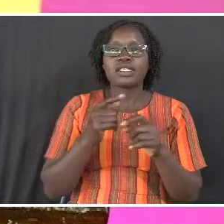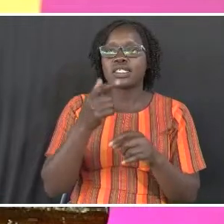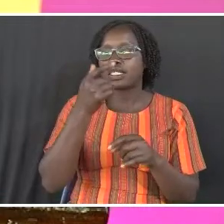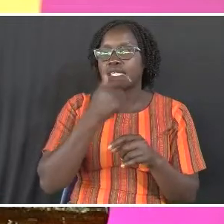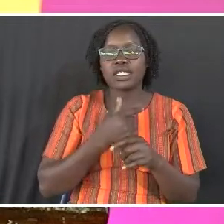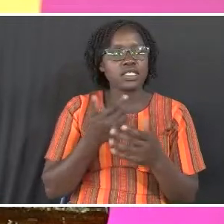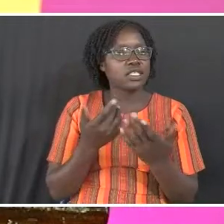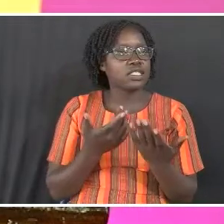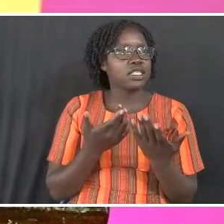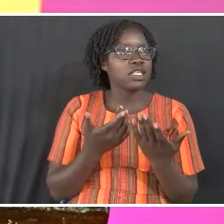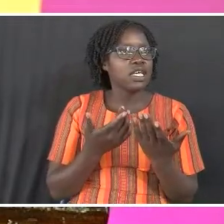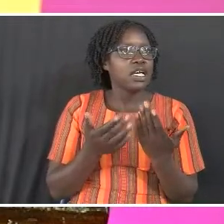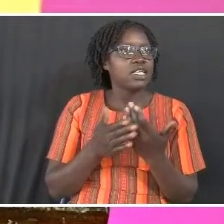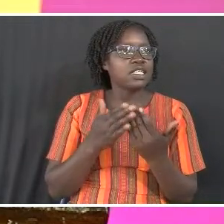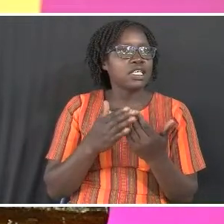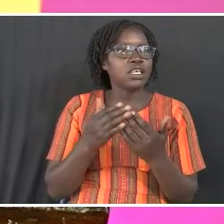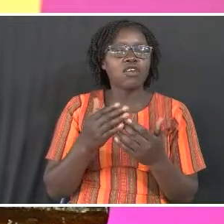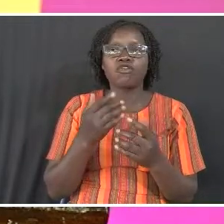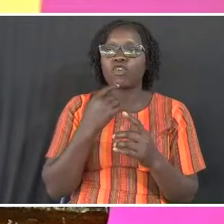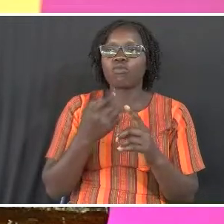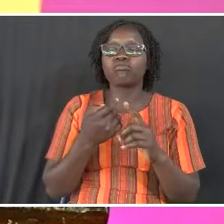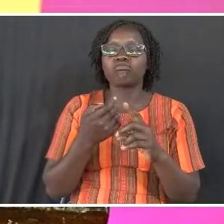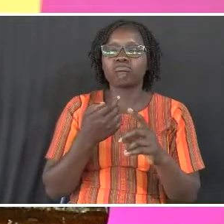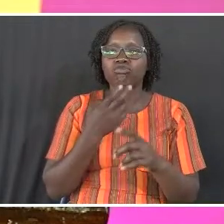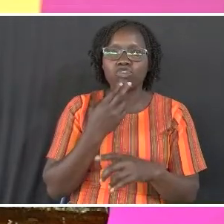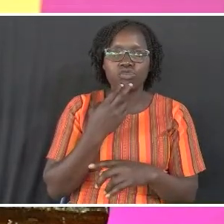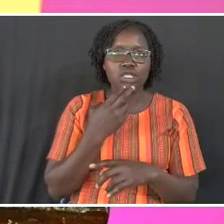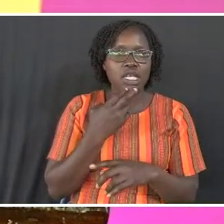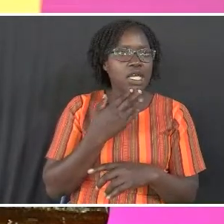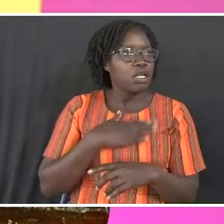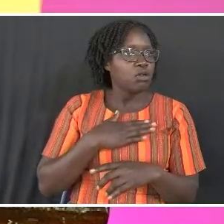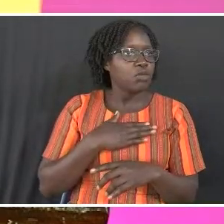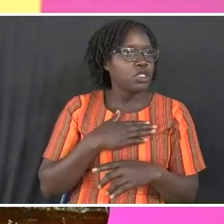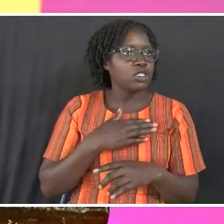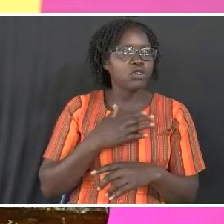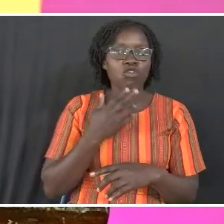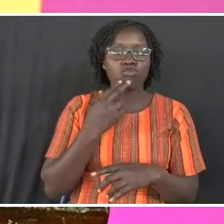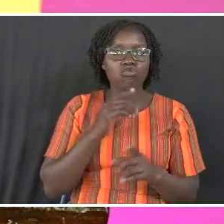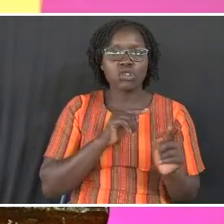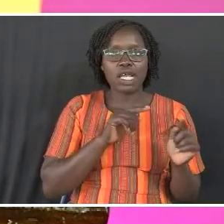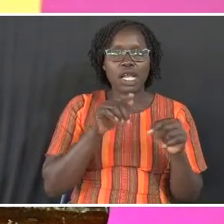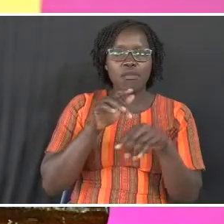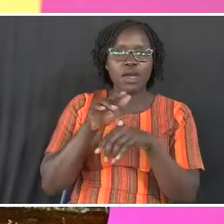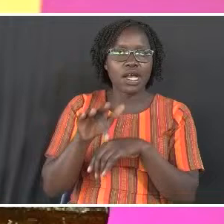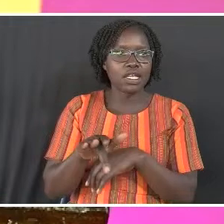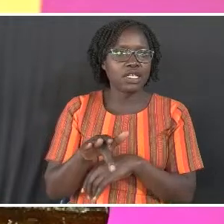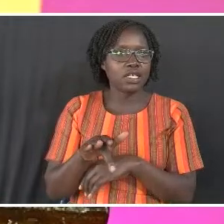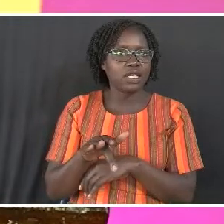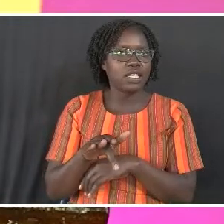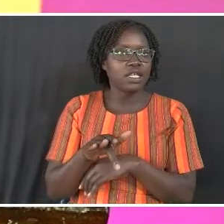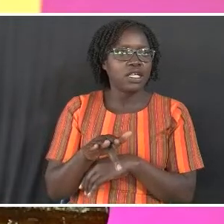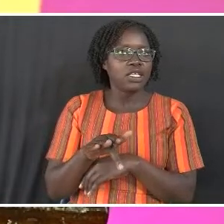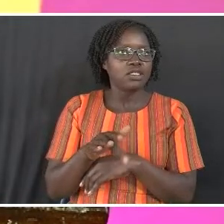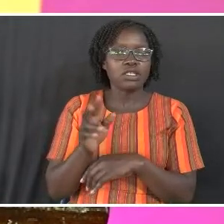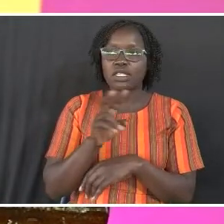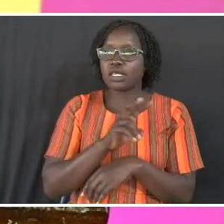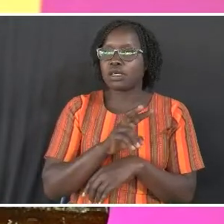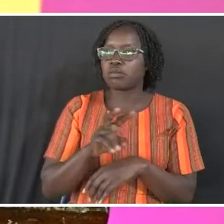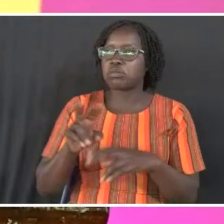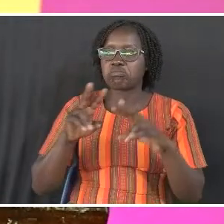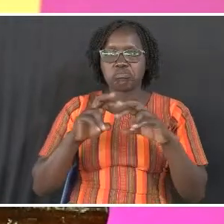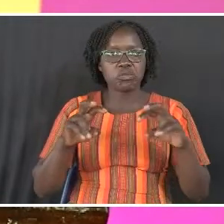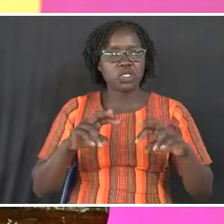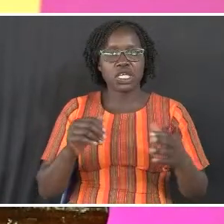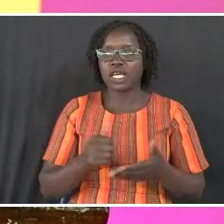are being taken care of on Tuesday. Please make sure you come early enough so that you can be able to be seen and you